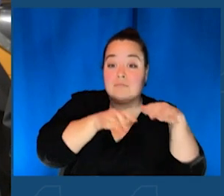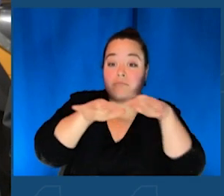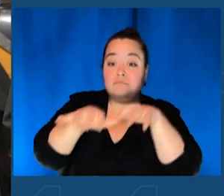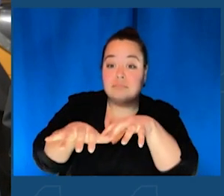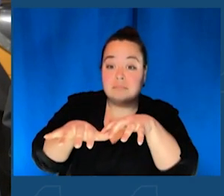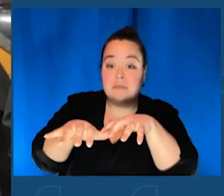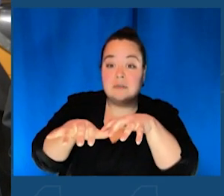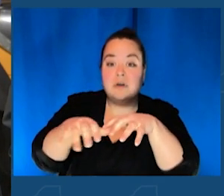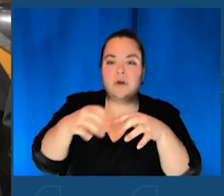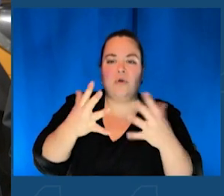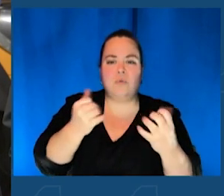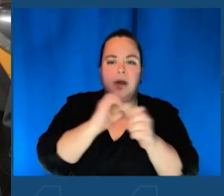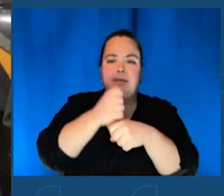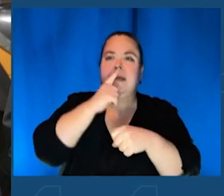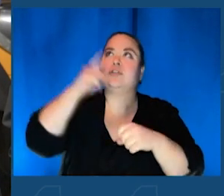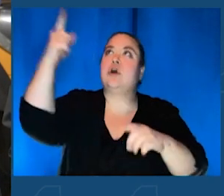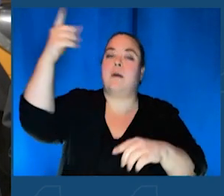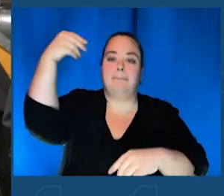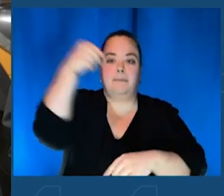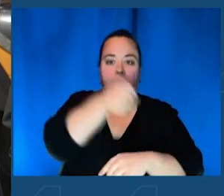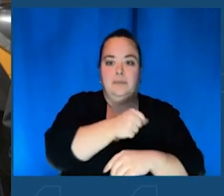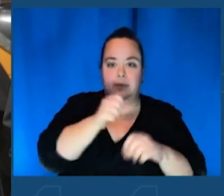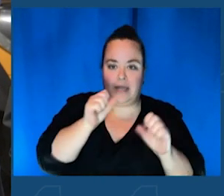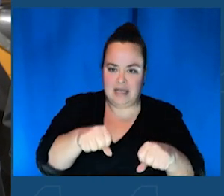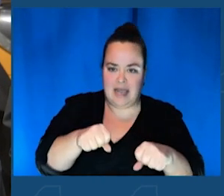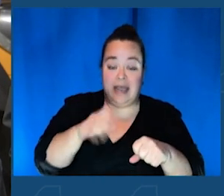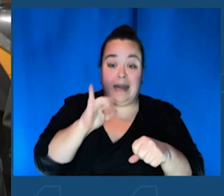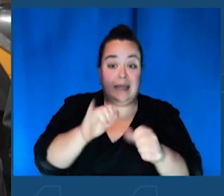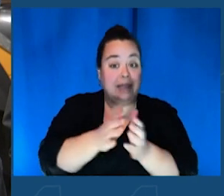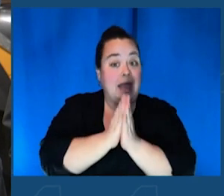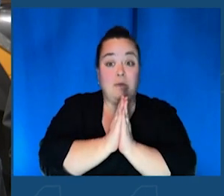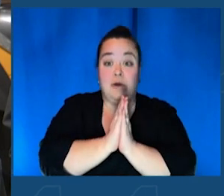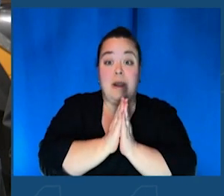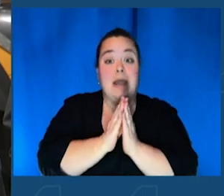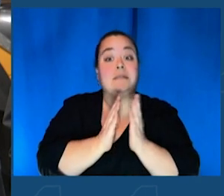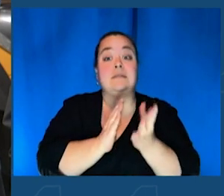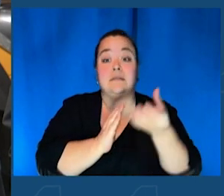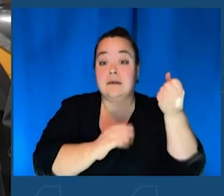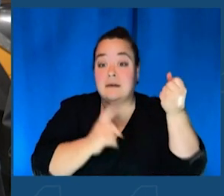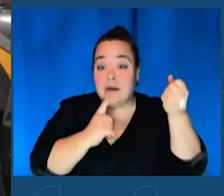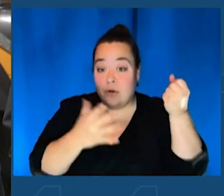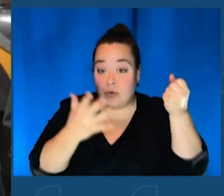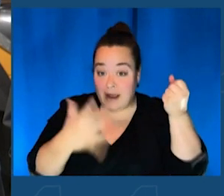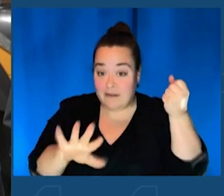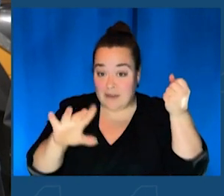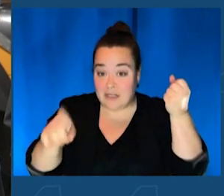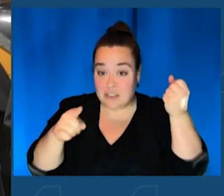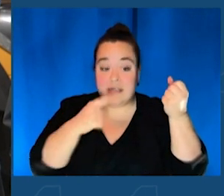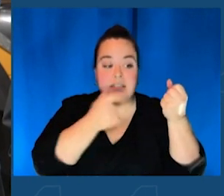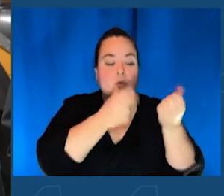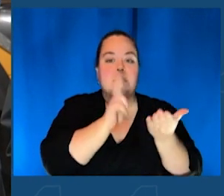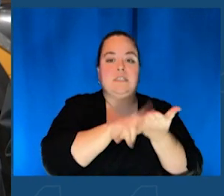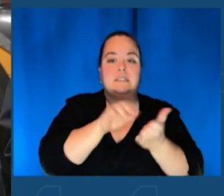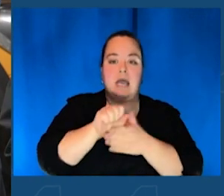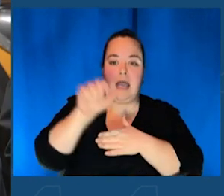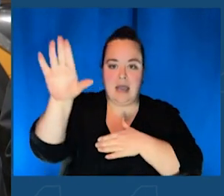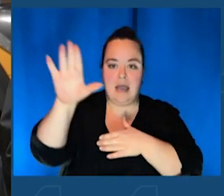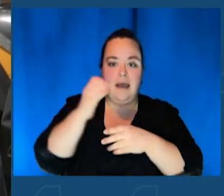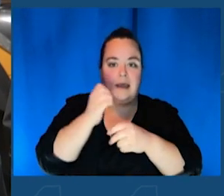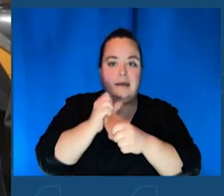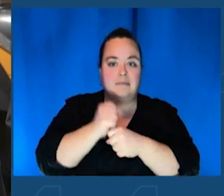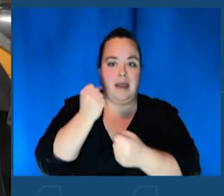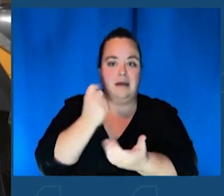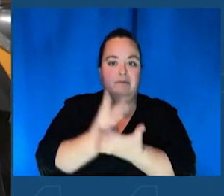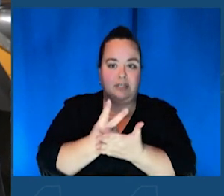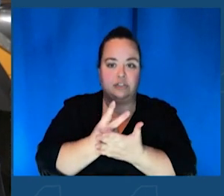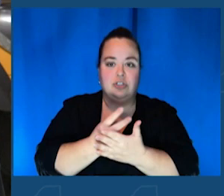So that request is going in as of as soon as I finish this event. I'll be signing the paperwork and making sure that that's official. So that's all